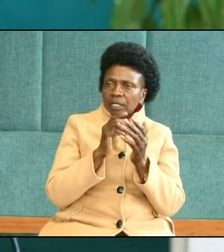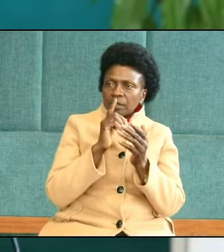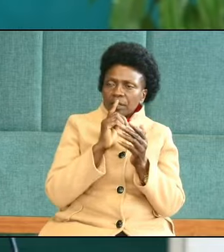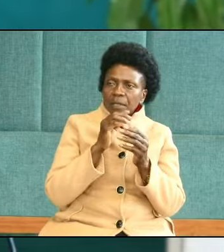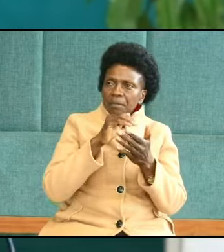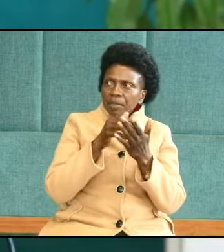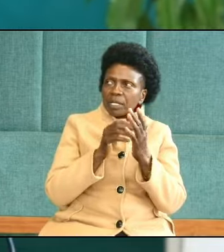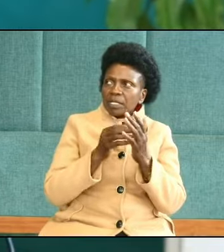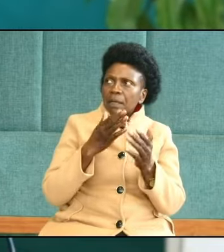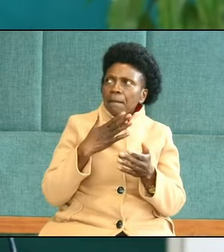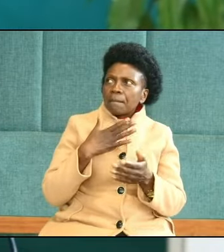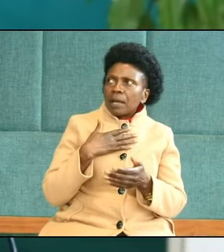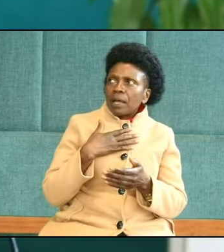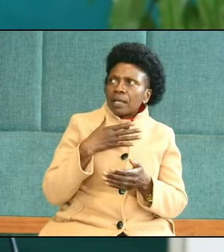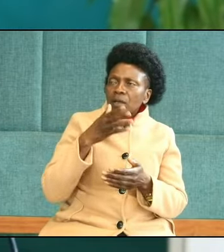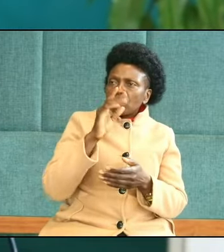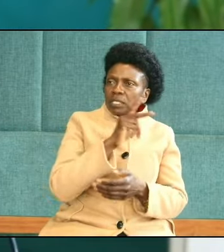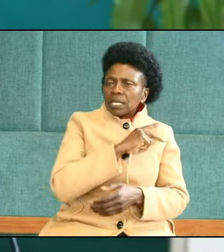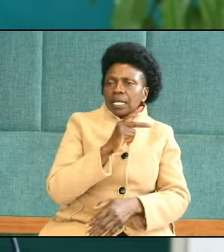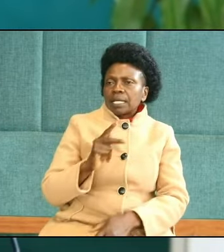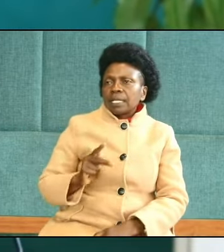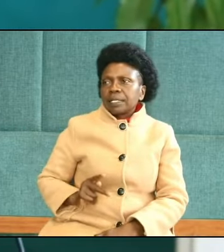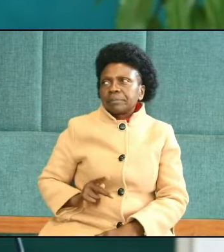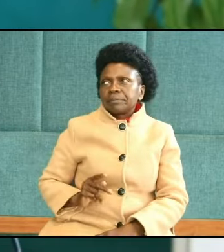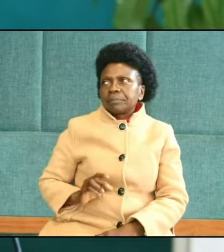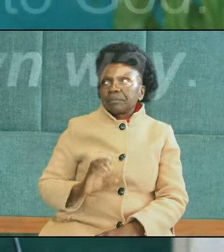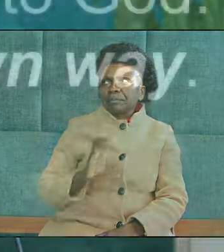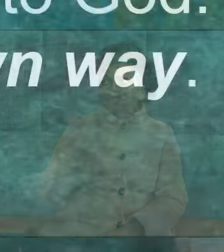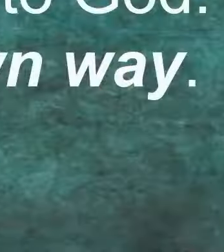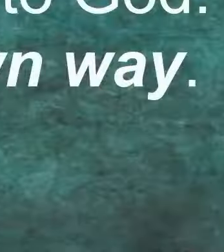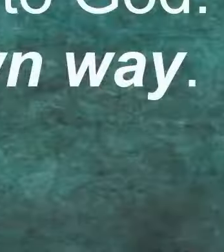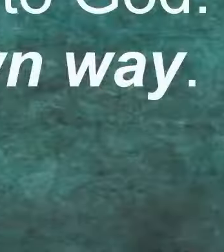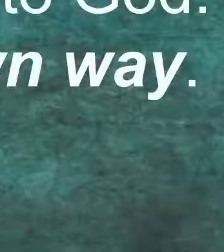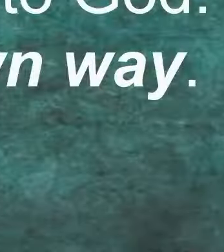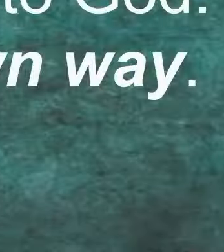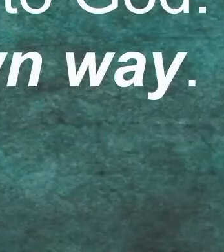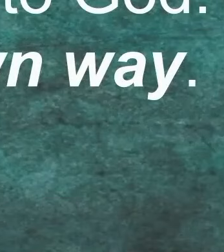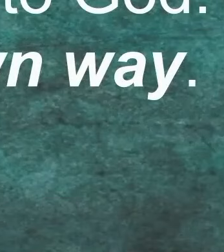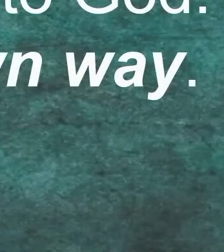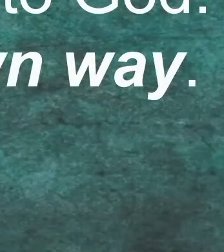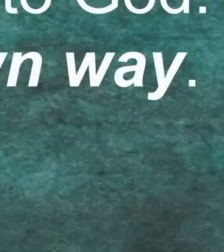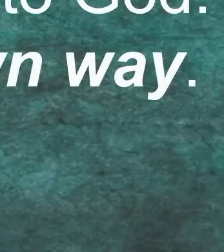my God is king. Eli means my God. El,